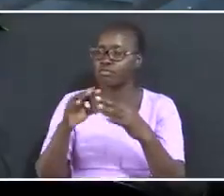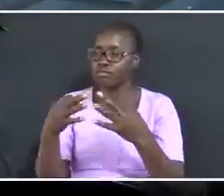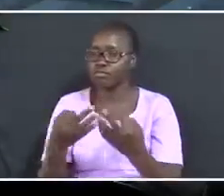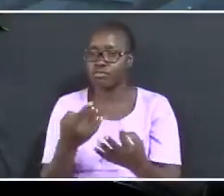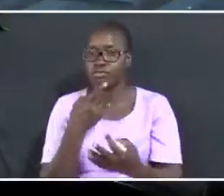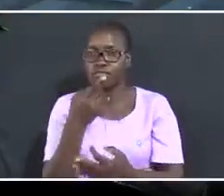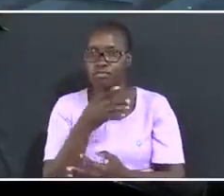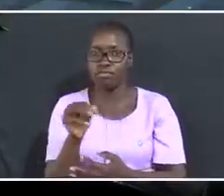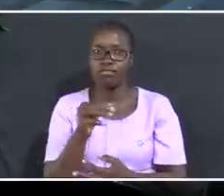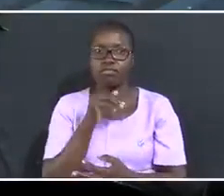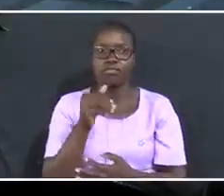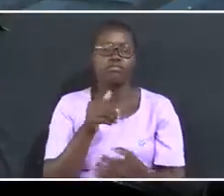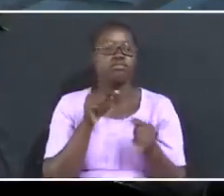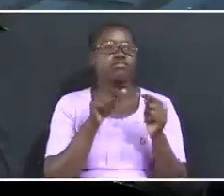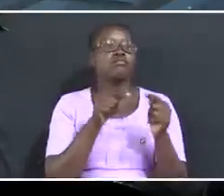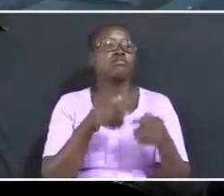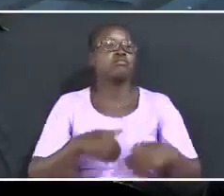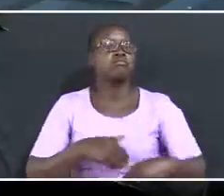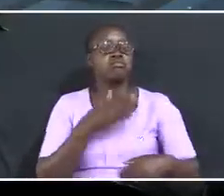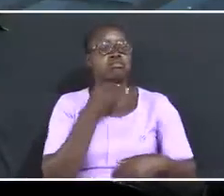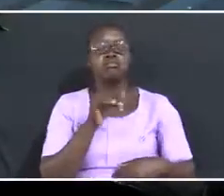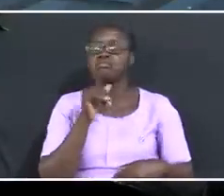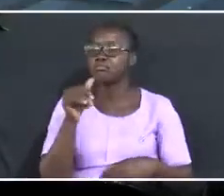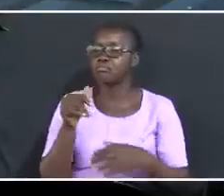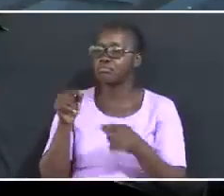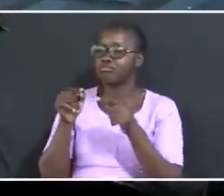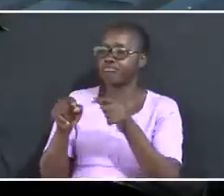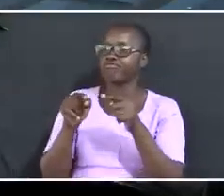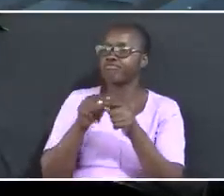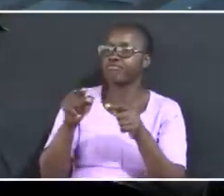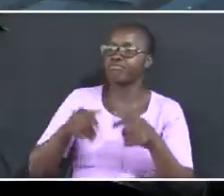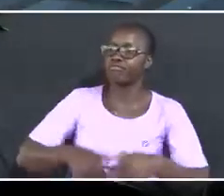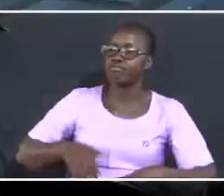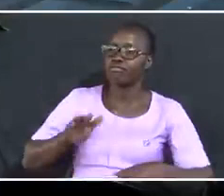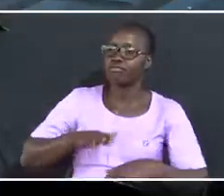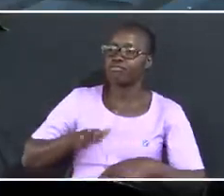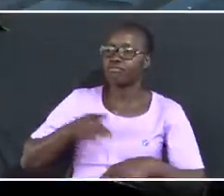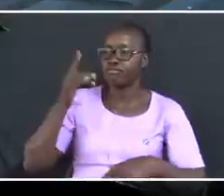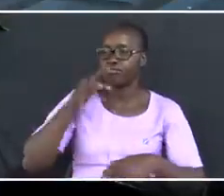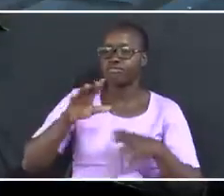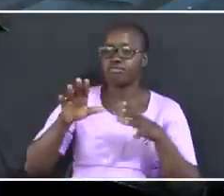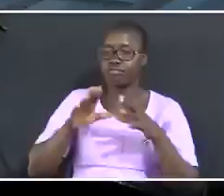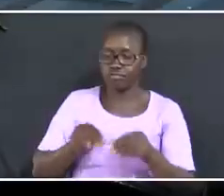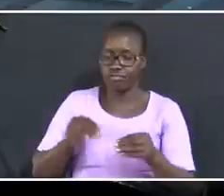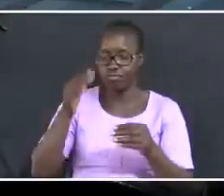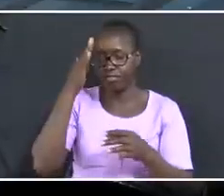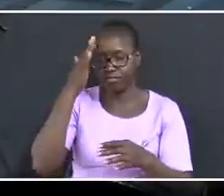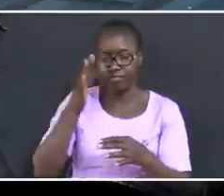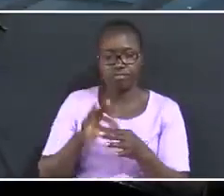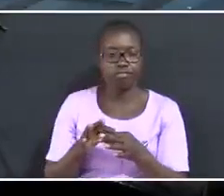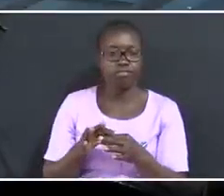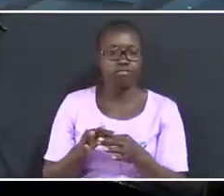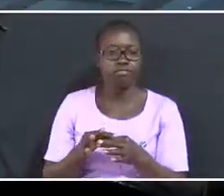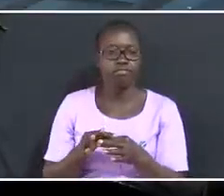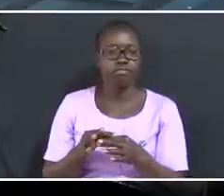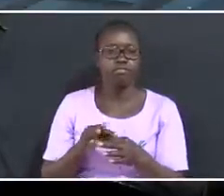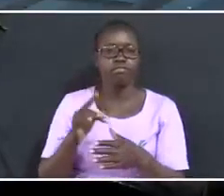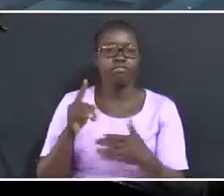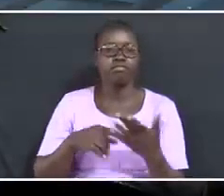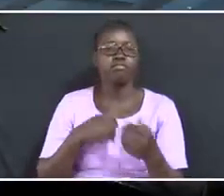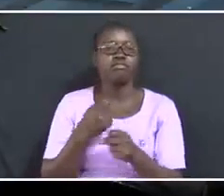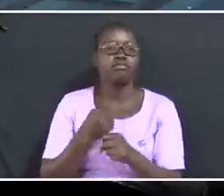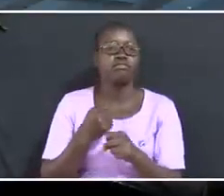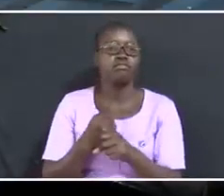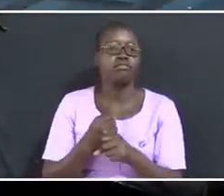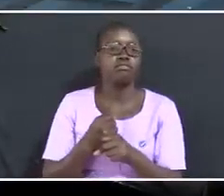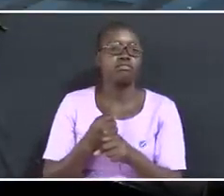them, don't persecute this young man, don't persecute this young woman for accepting the faith. What we can do